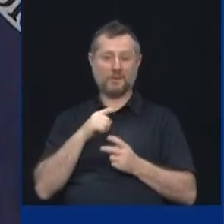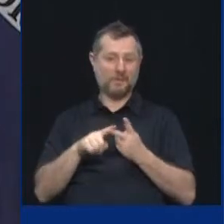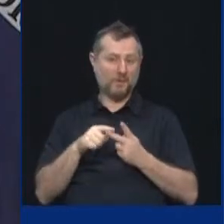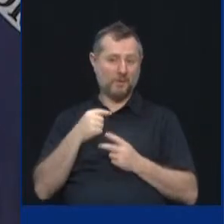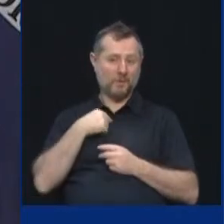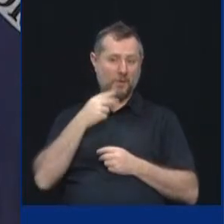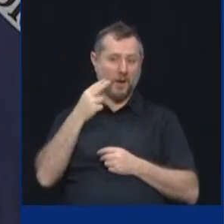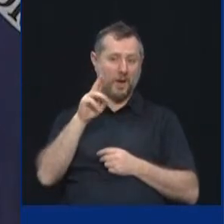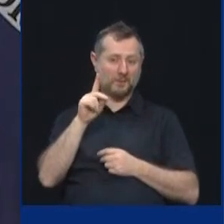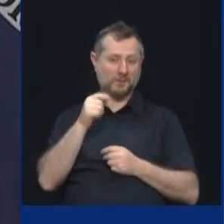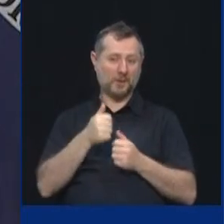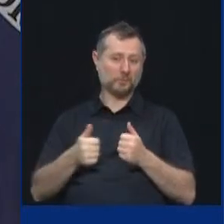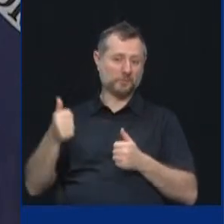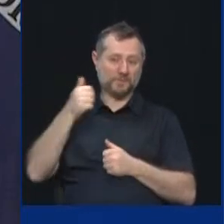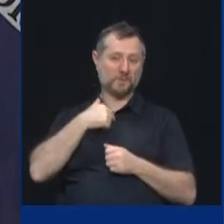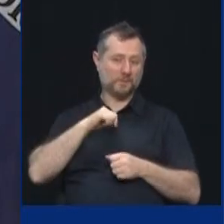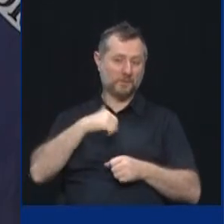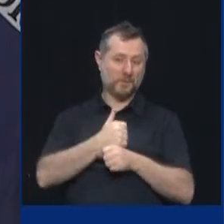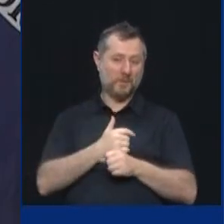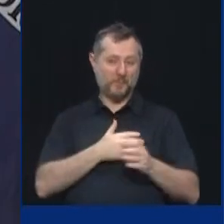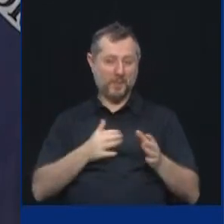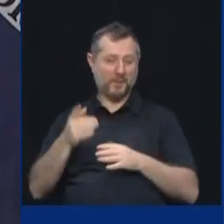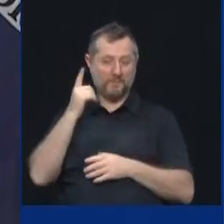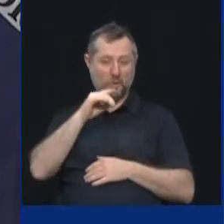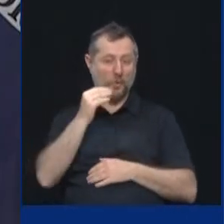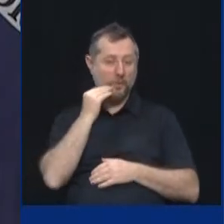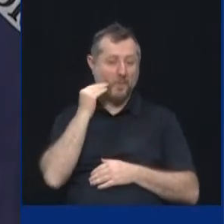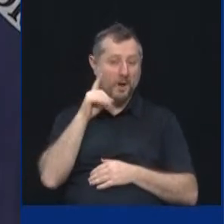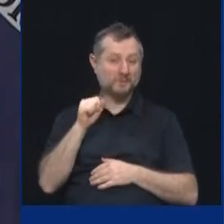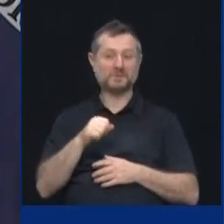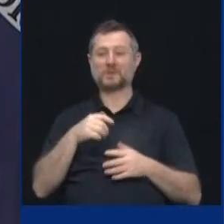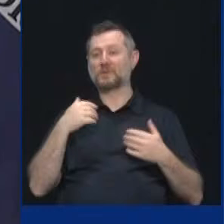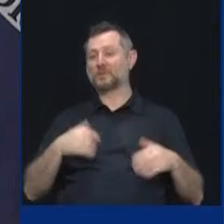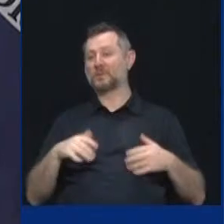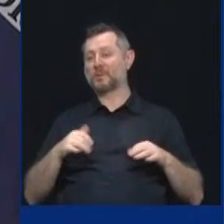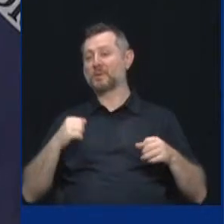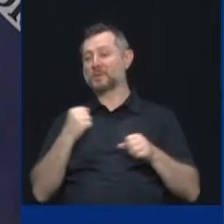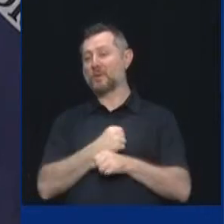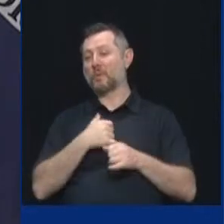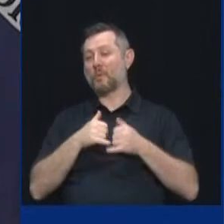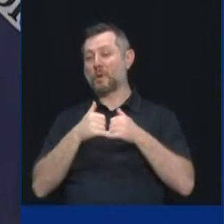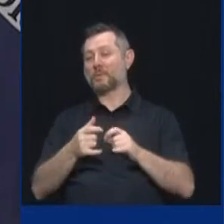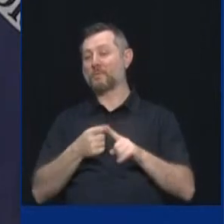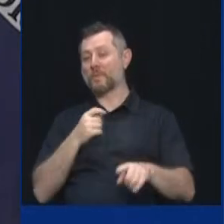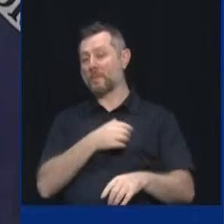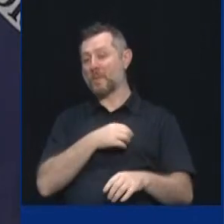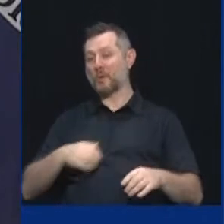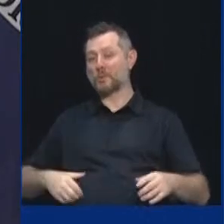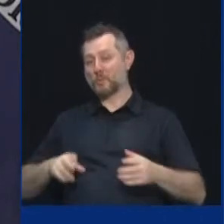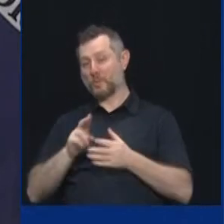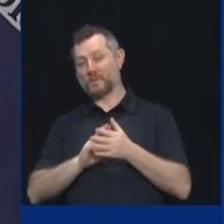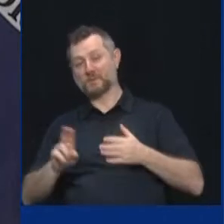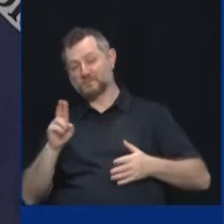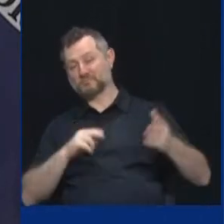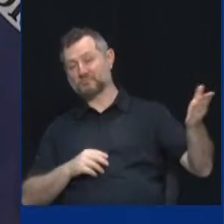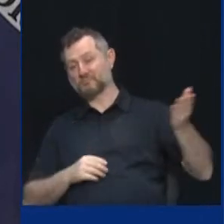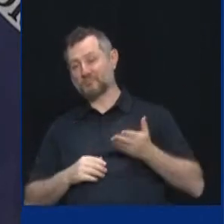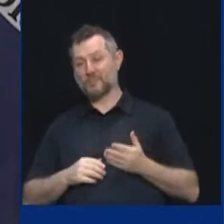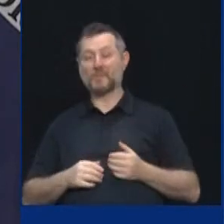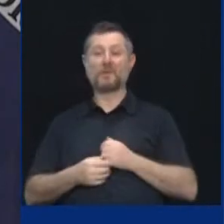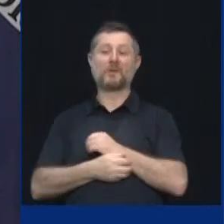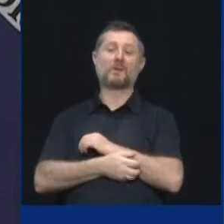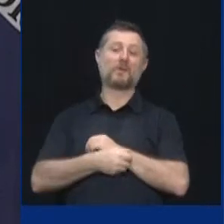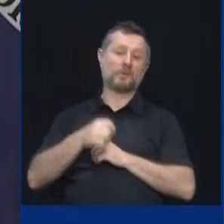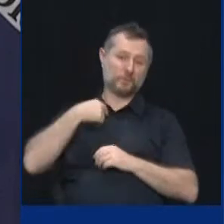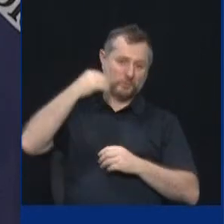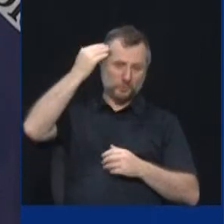Clinton. I did a homeless plan that received the highest award from Harvard University, Kennedy School. We know how to do it. We